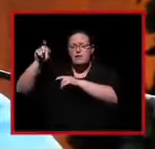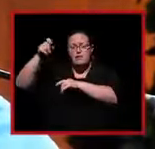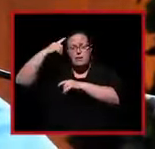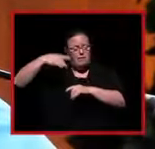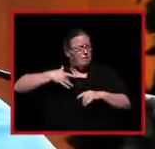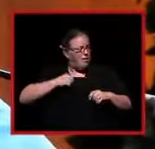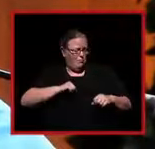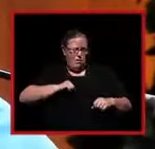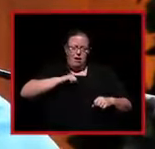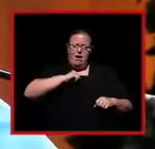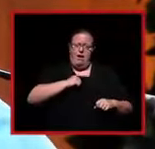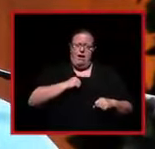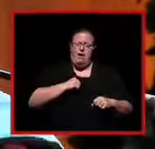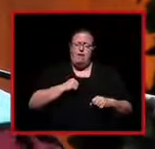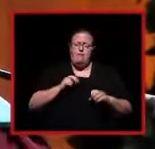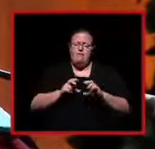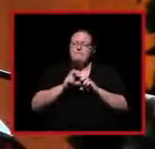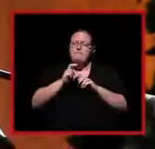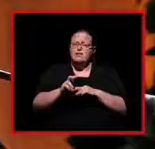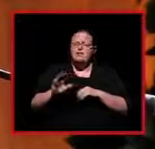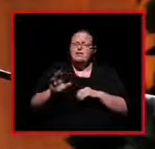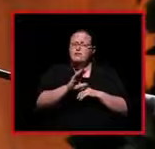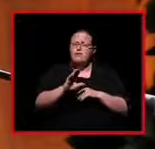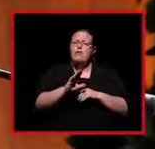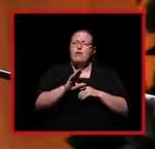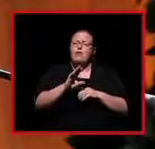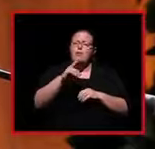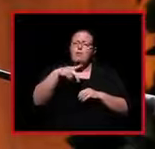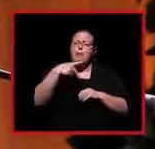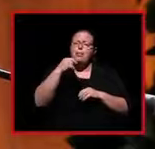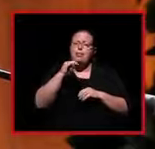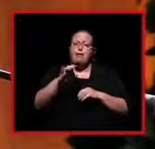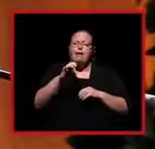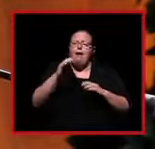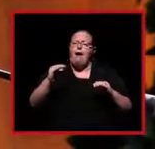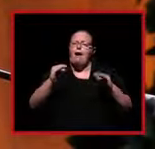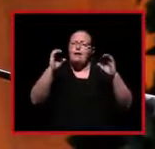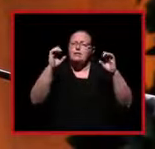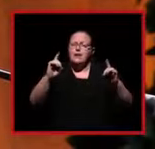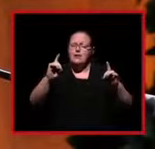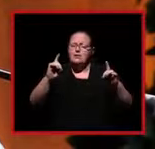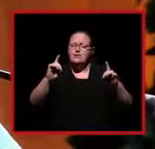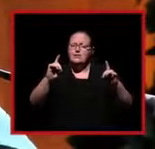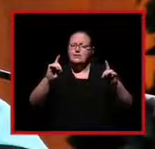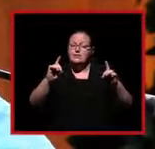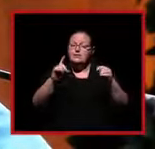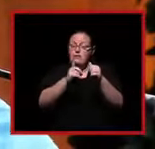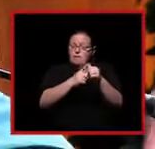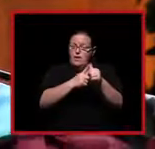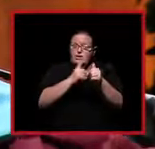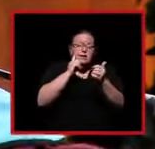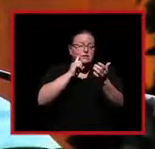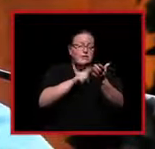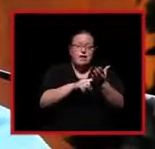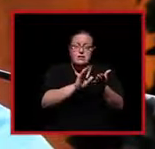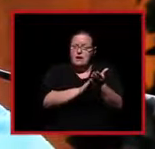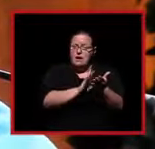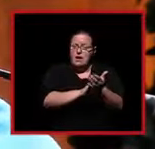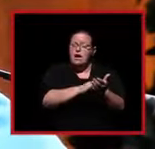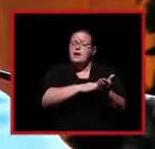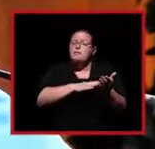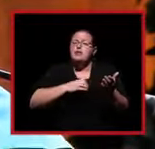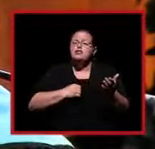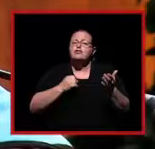ourselves in investing in and supporting public higher education. So let me start by acknowledging some people. Commissioner